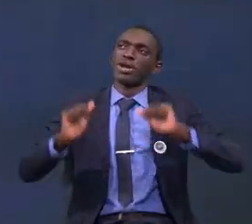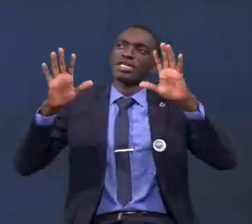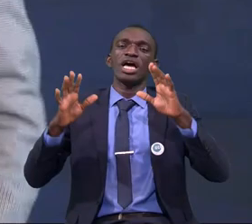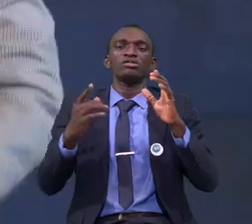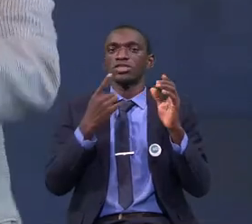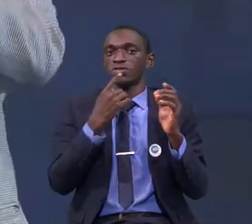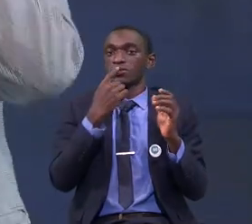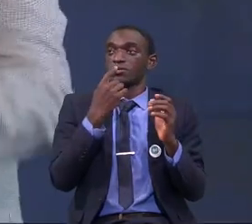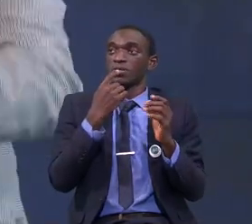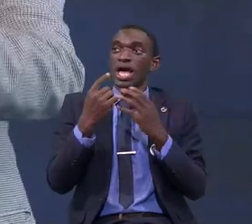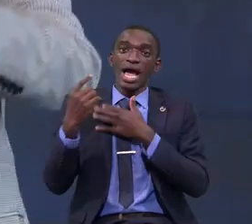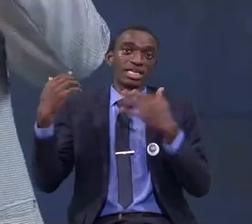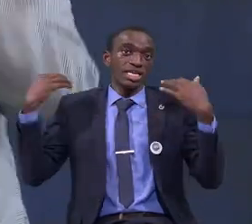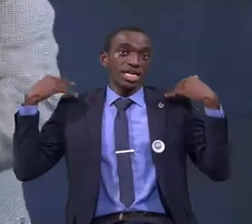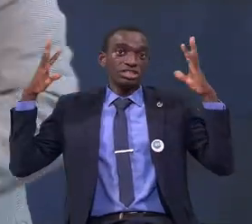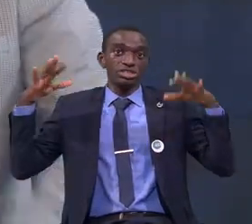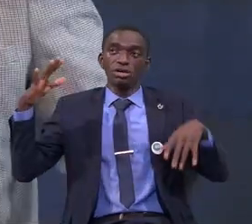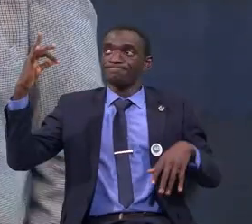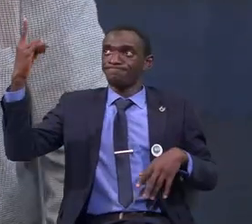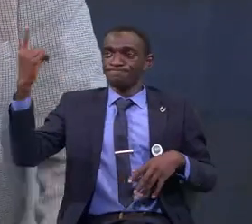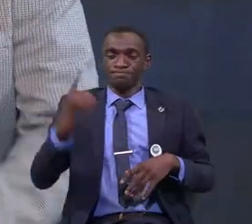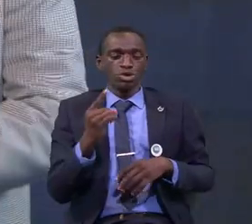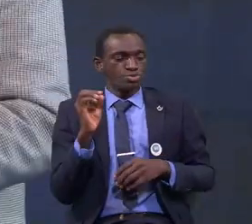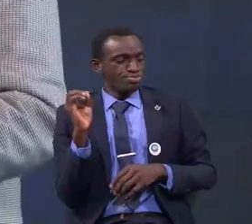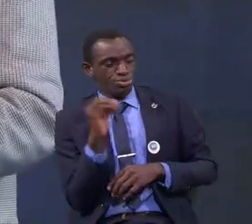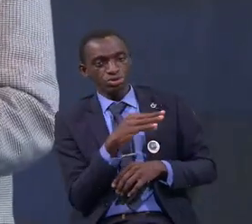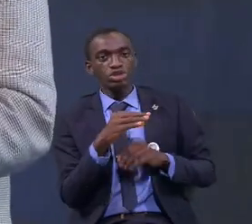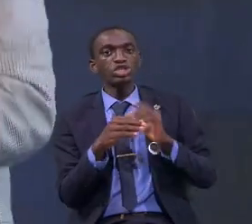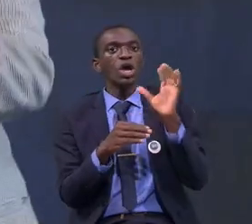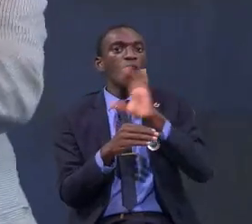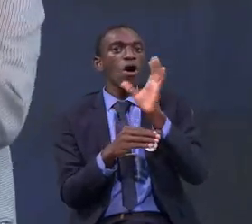And the seraphim laid the coal upon his mouth.